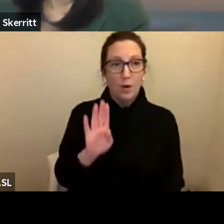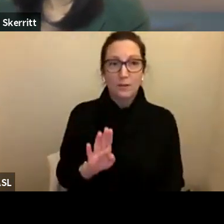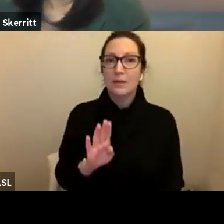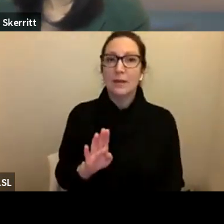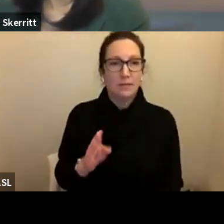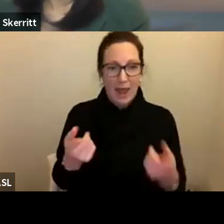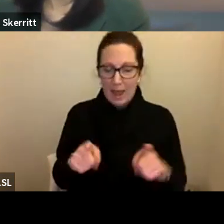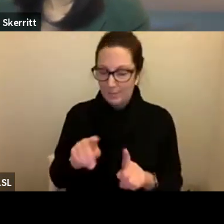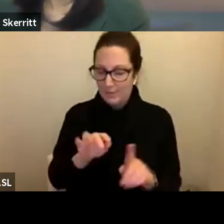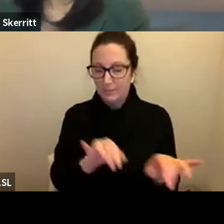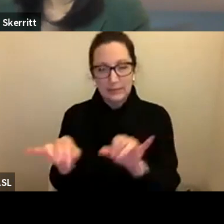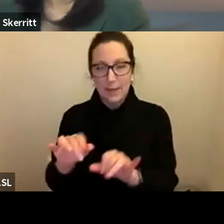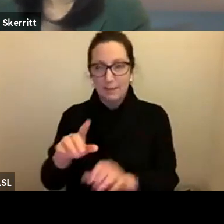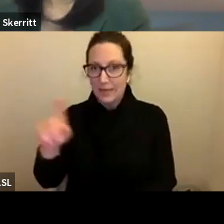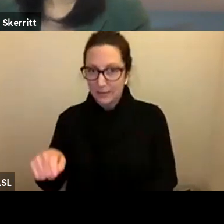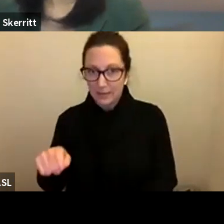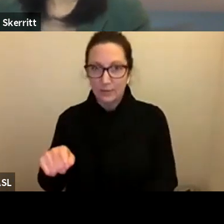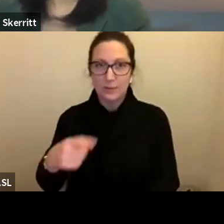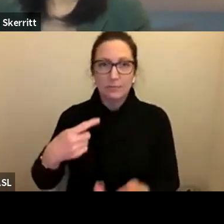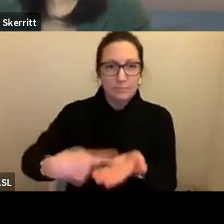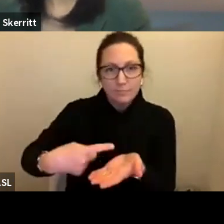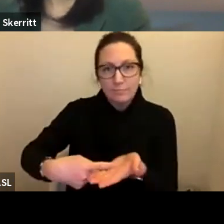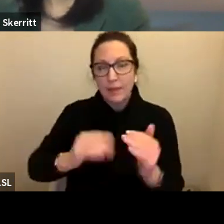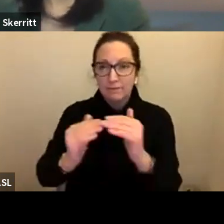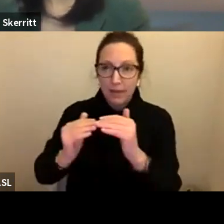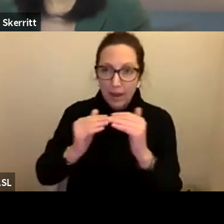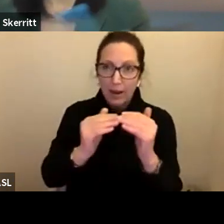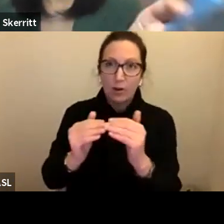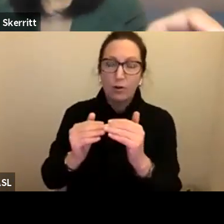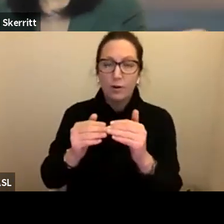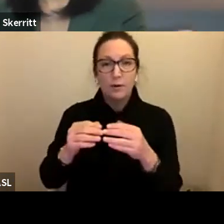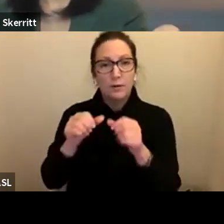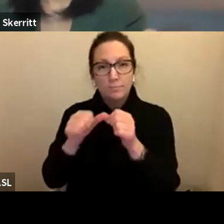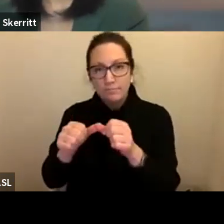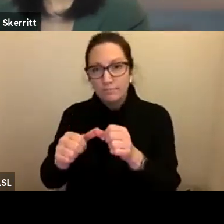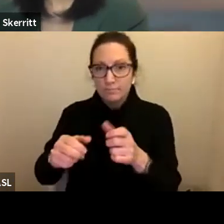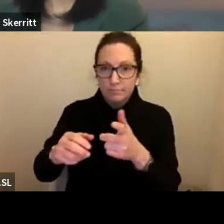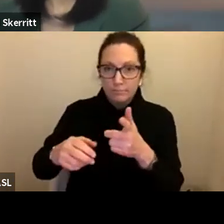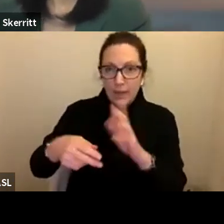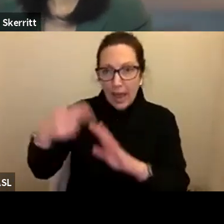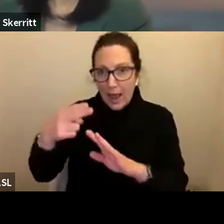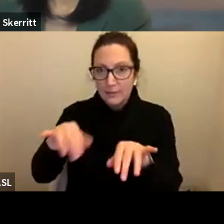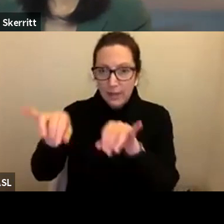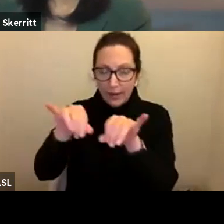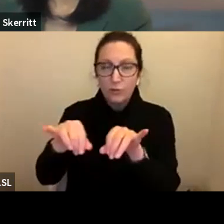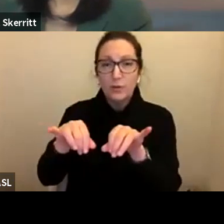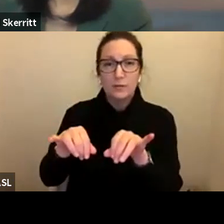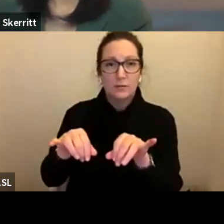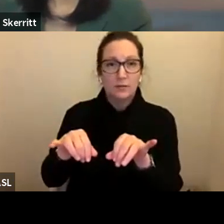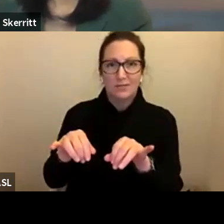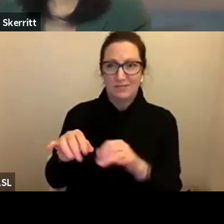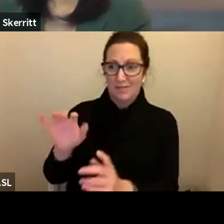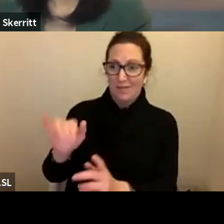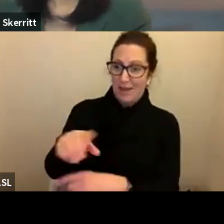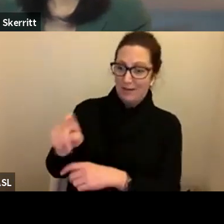state. Conversations about fairness, conversations about maintaining rigorousness. And I can say that only good things